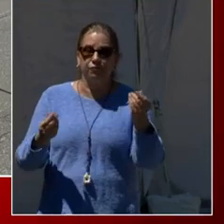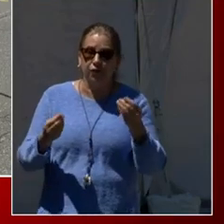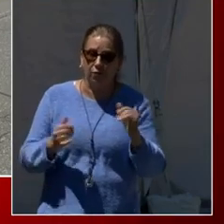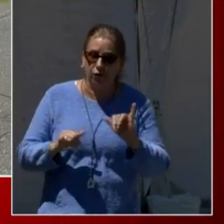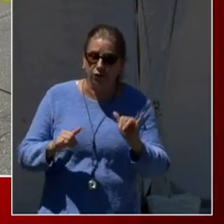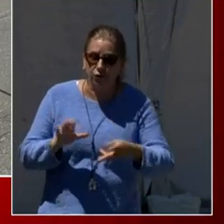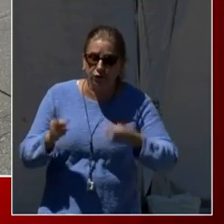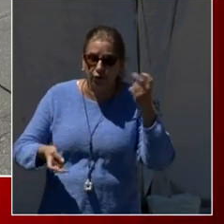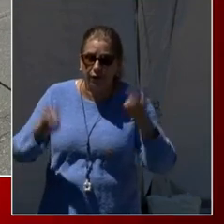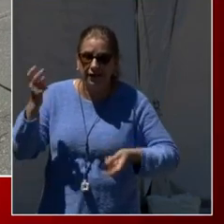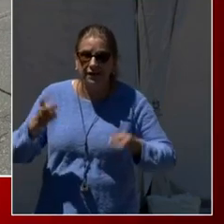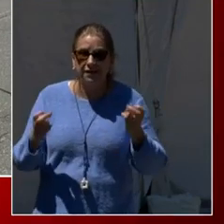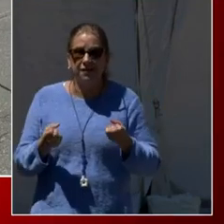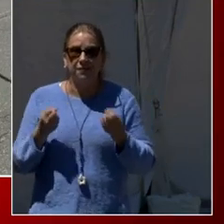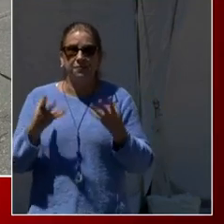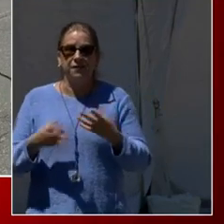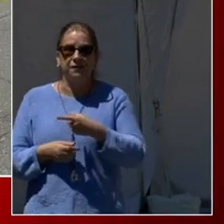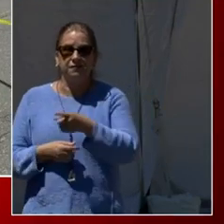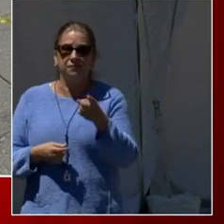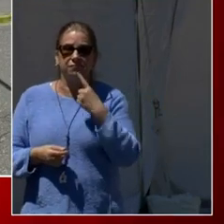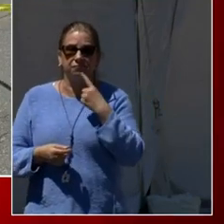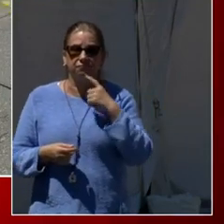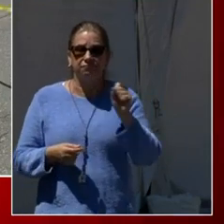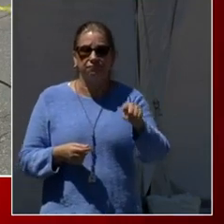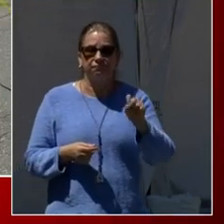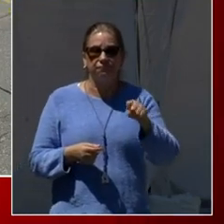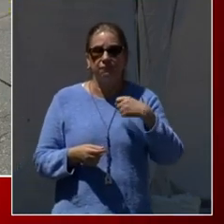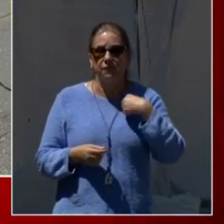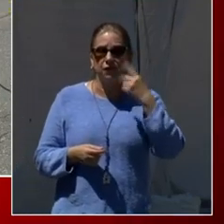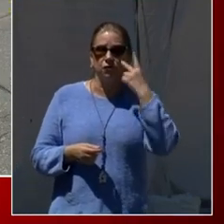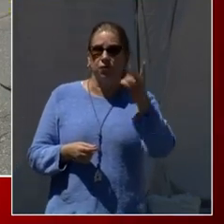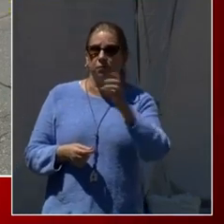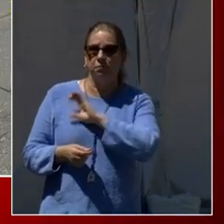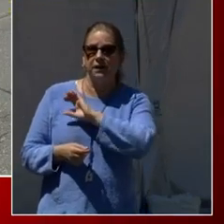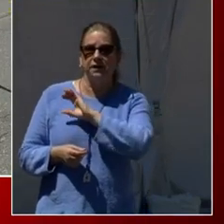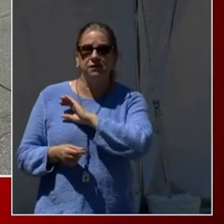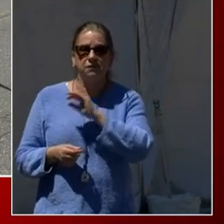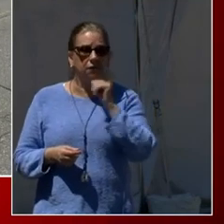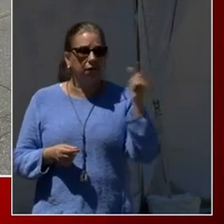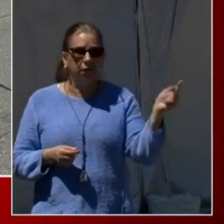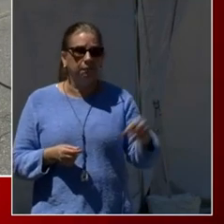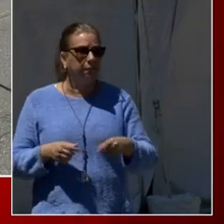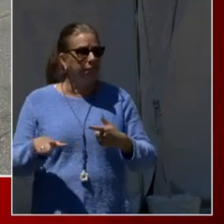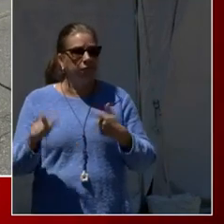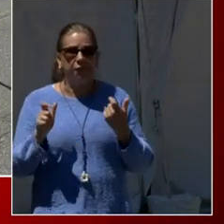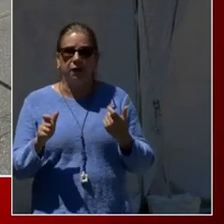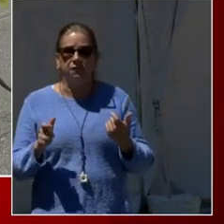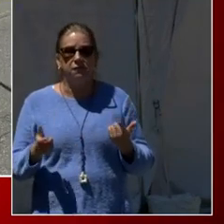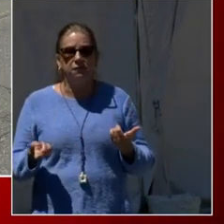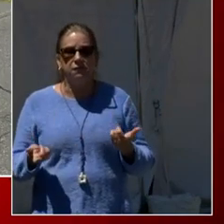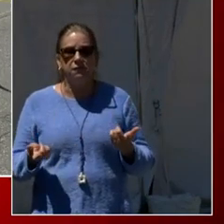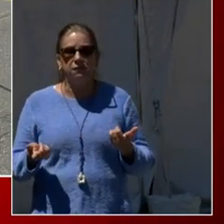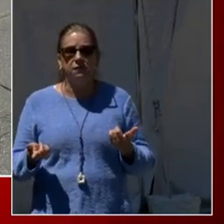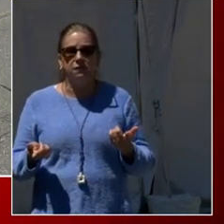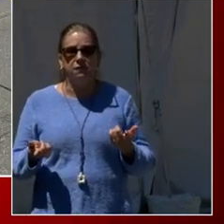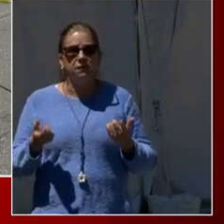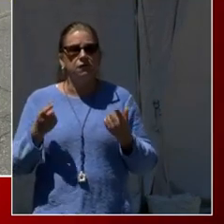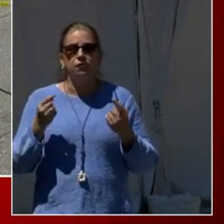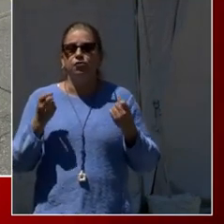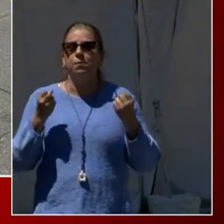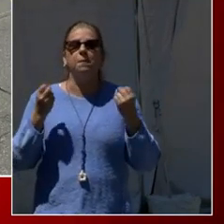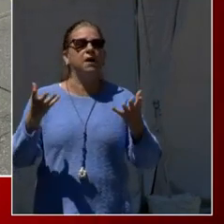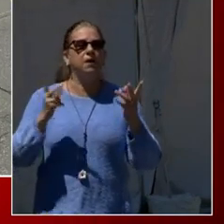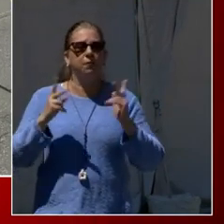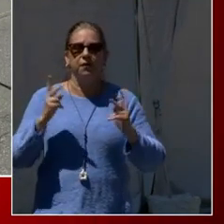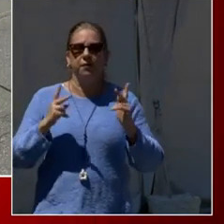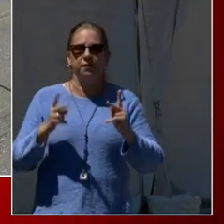they did see the police and saw the police arrive, and there were just quite a number of people that were engaged in that activity. But let